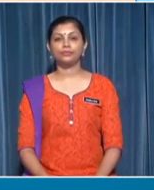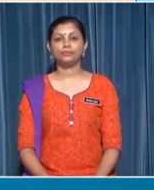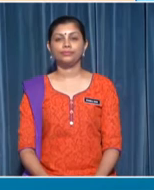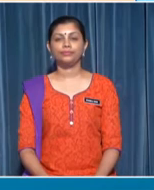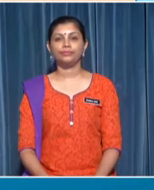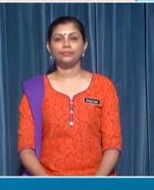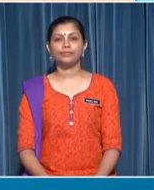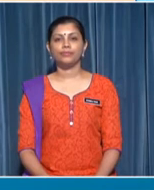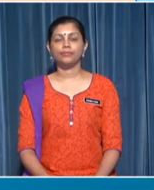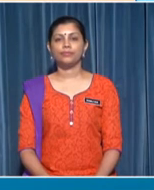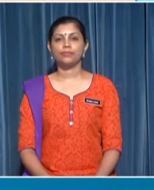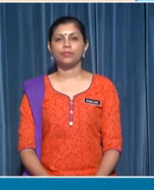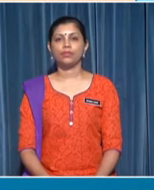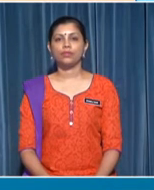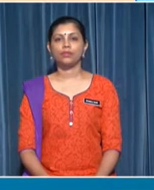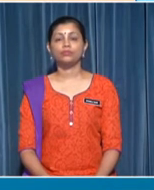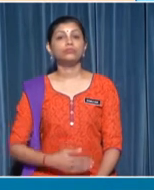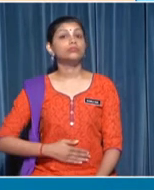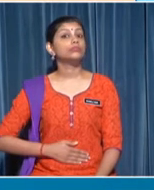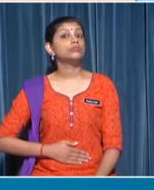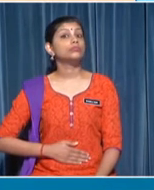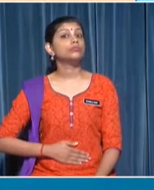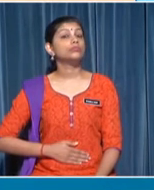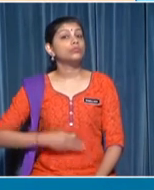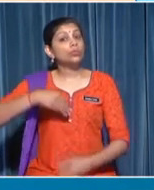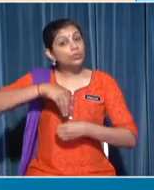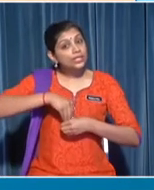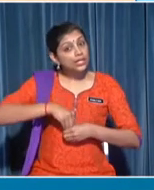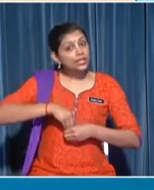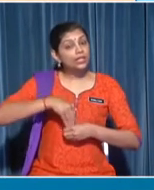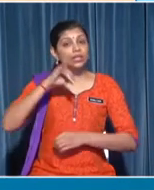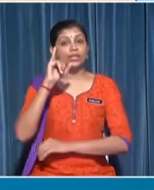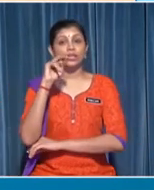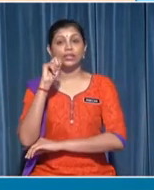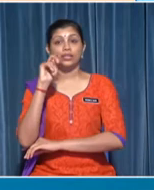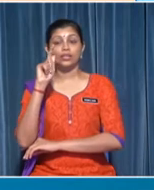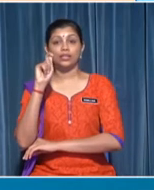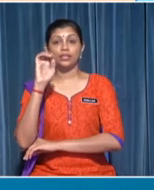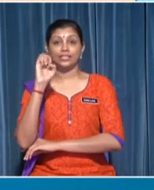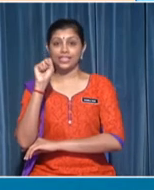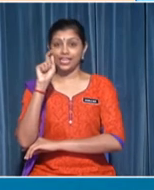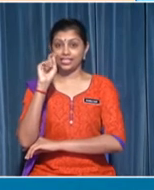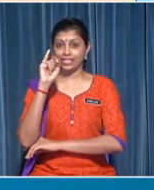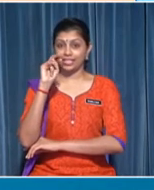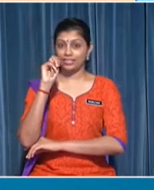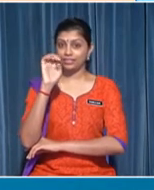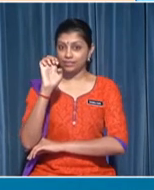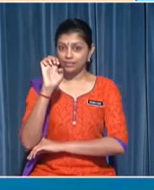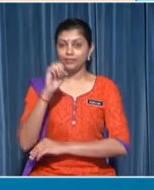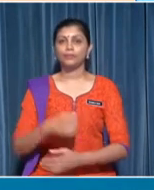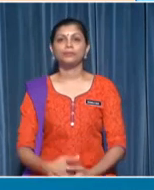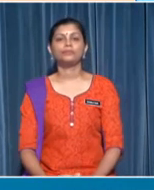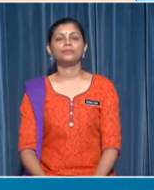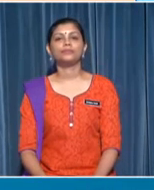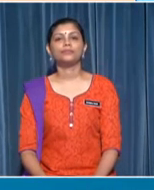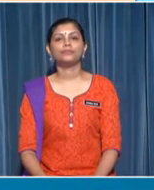From the stomach, the food goes into the intestines. Intestine.